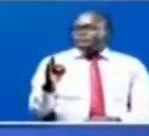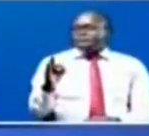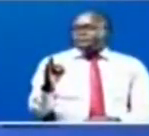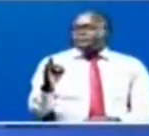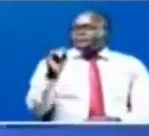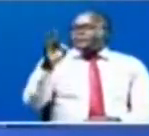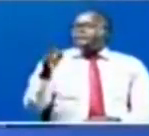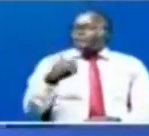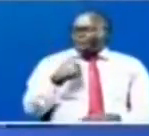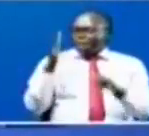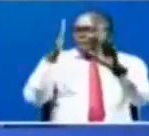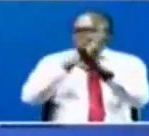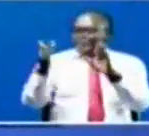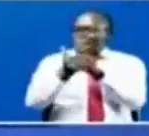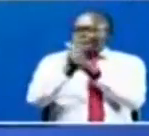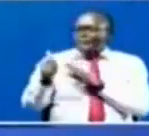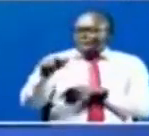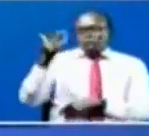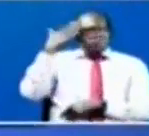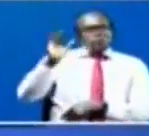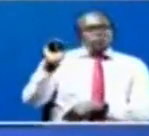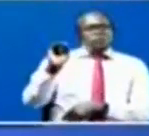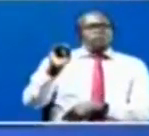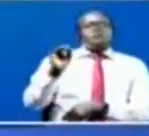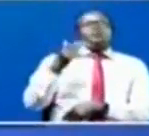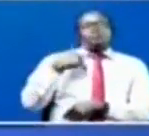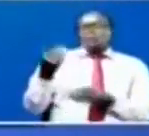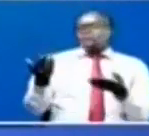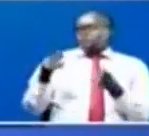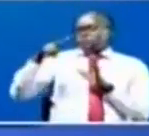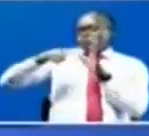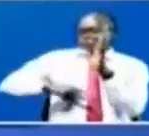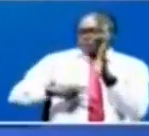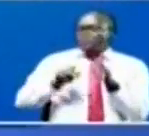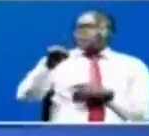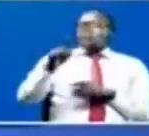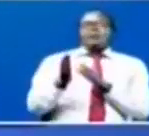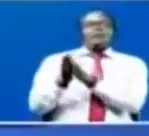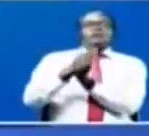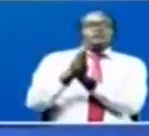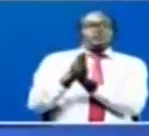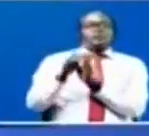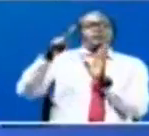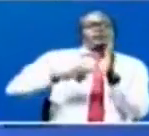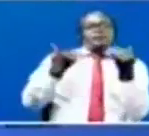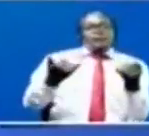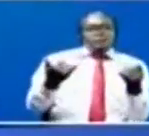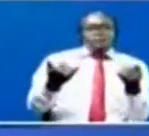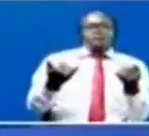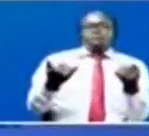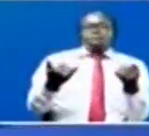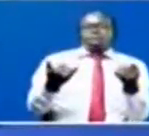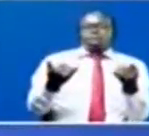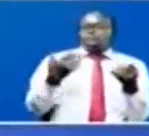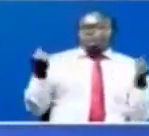a hidden talent that you didn't know about. So we just want to take you through a particular story. You'll be the anchor of the day. Do you want a quote? No. It's